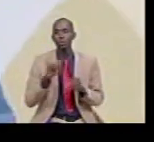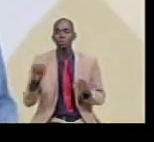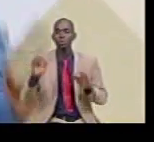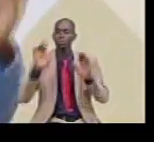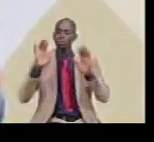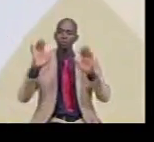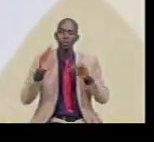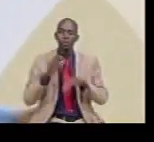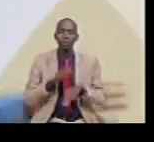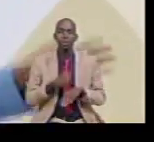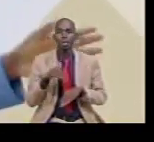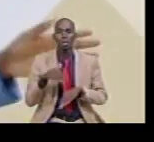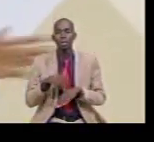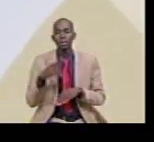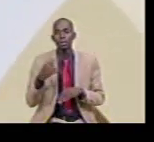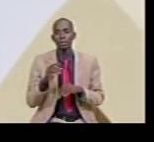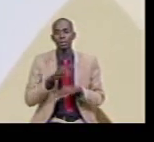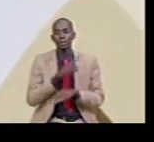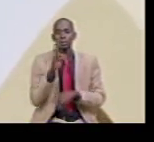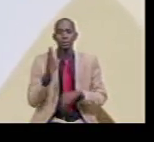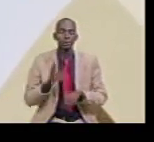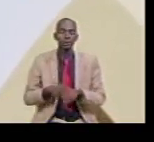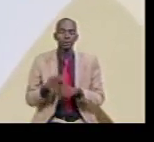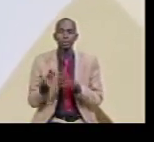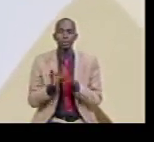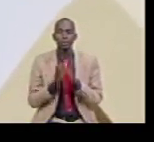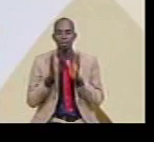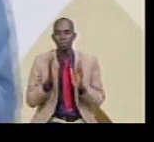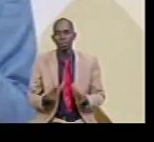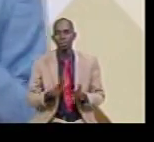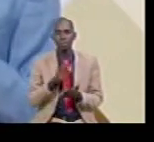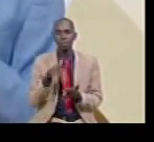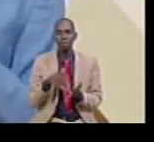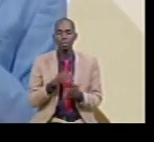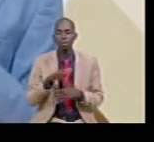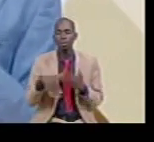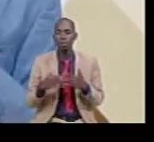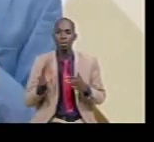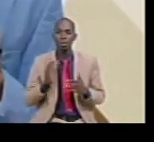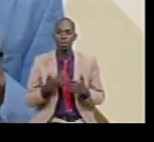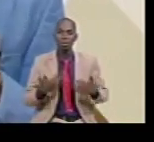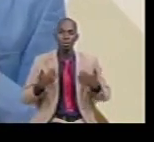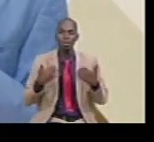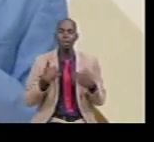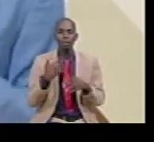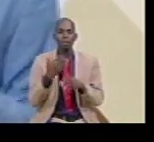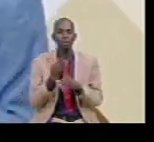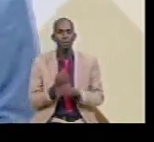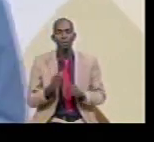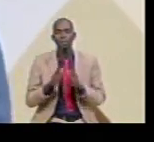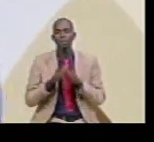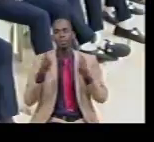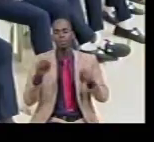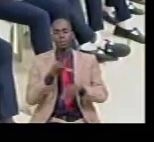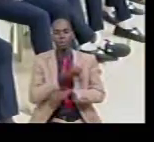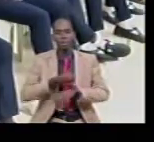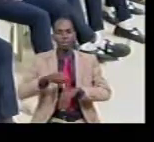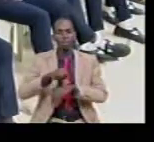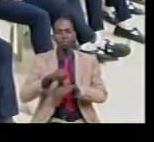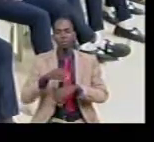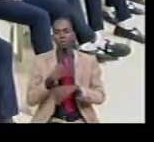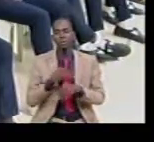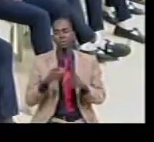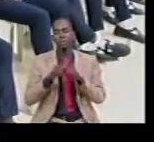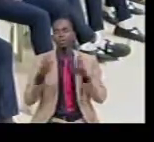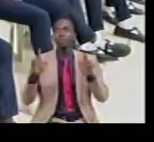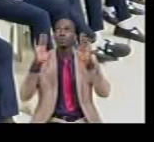Center. All our youths have received empowerment, anointing, and great, great miracles. Amen.